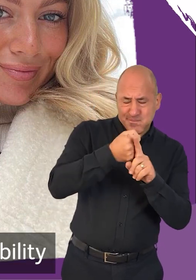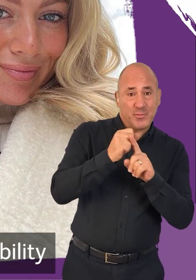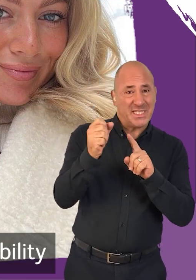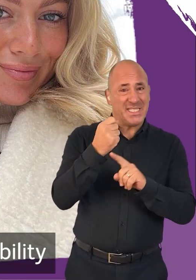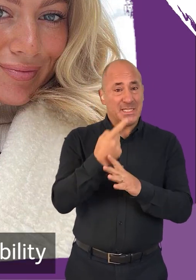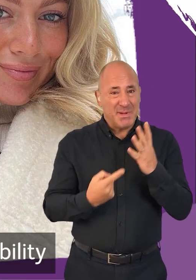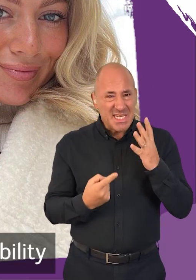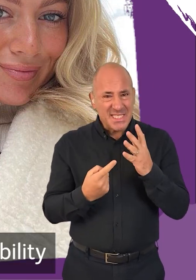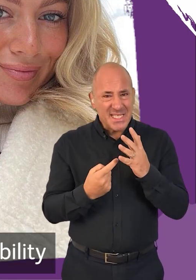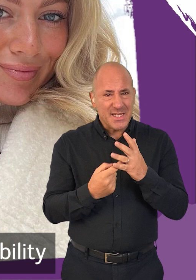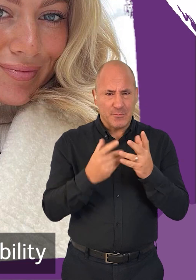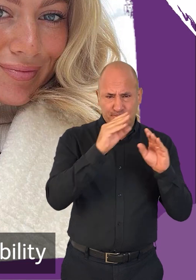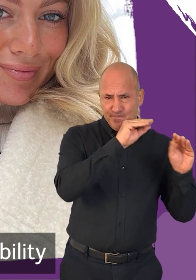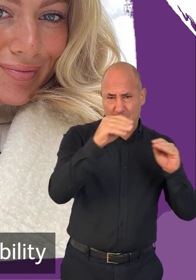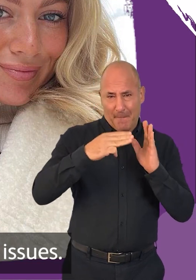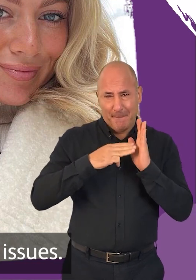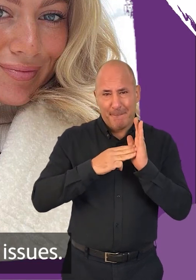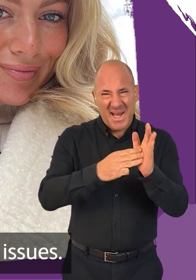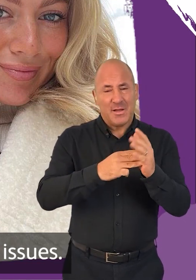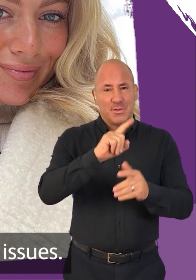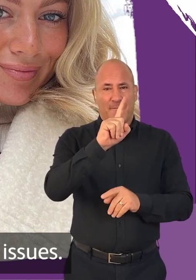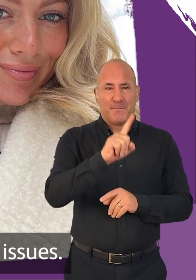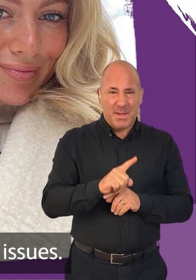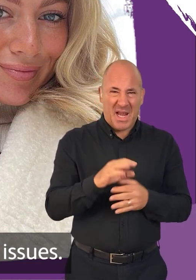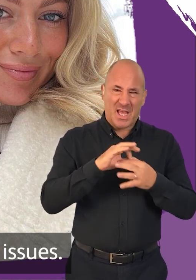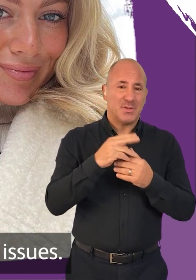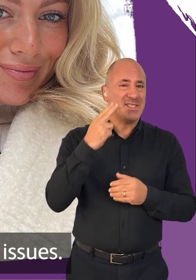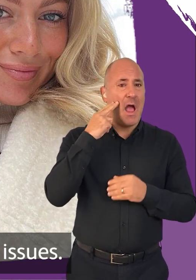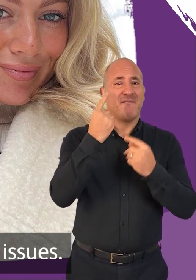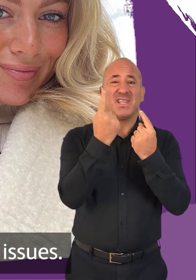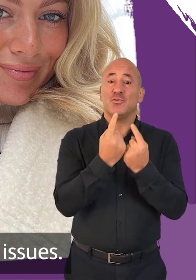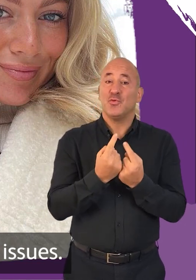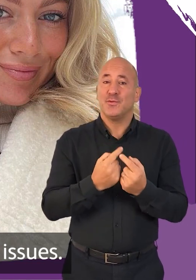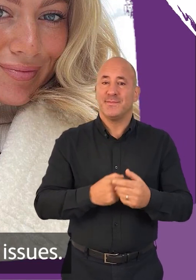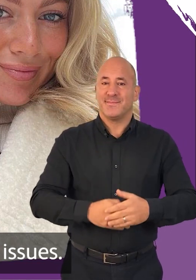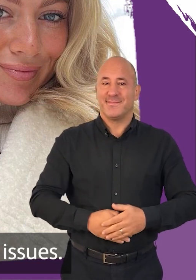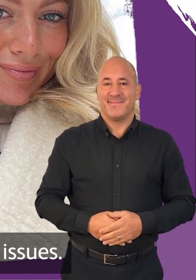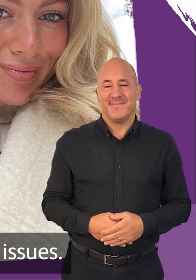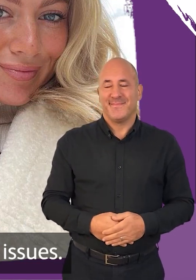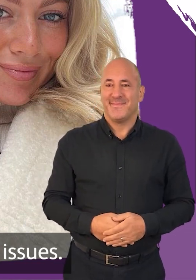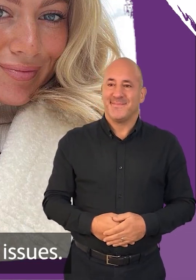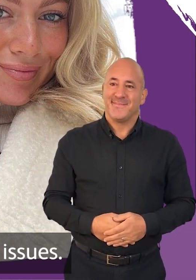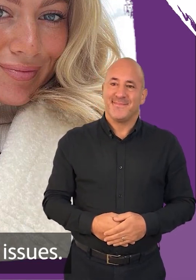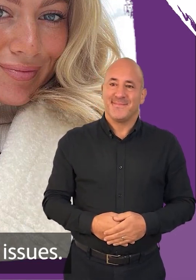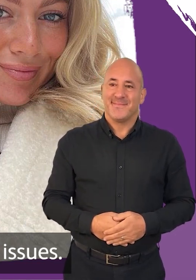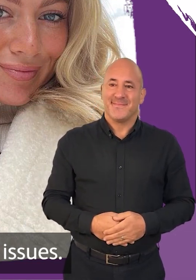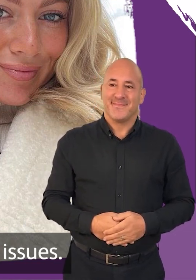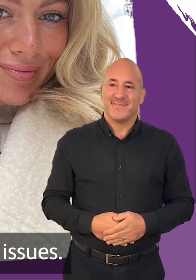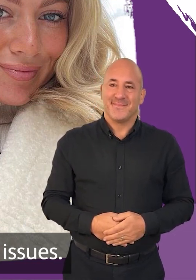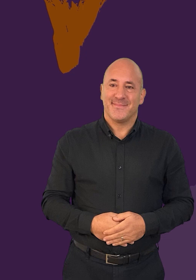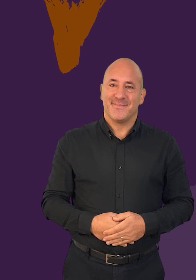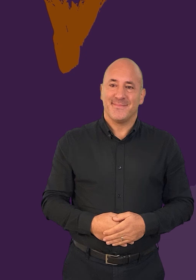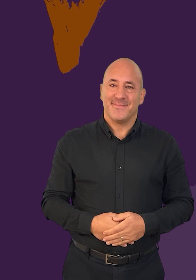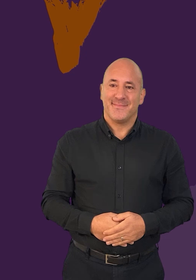been raising awareness of her disability, educating millions of viewers on deaf issues.